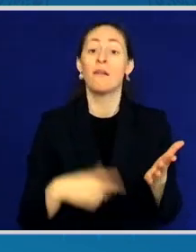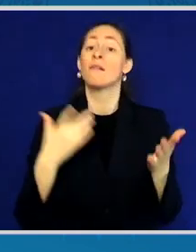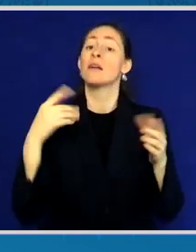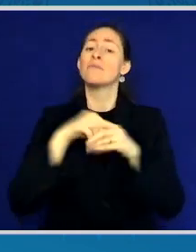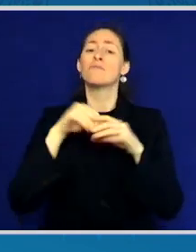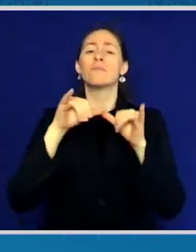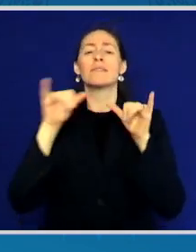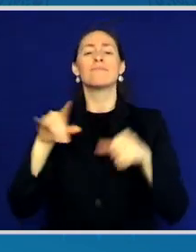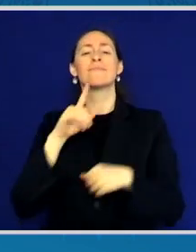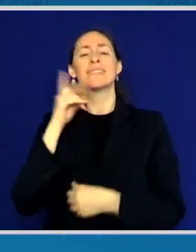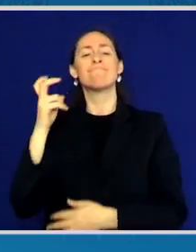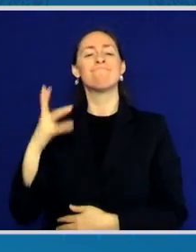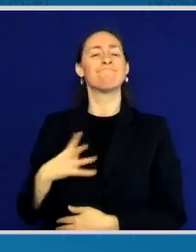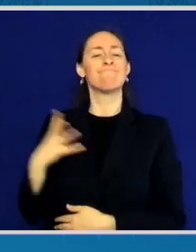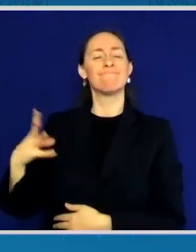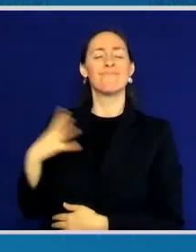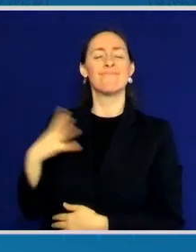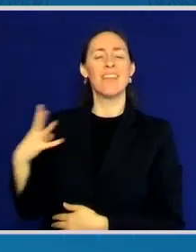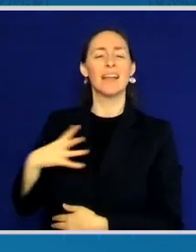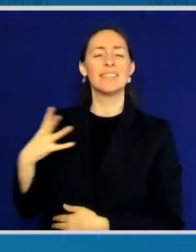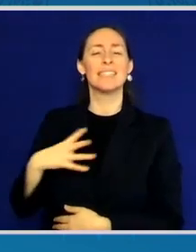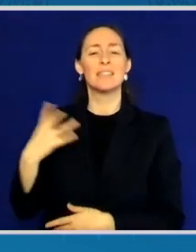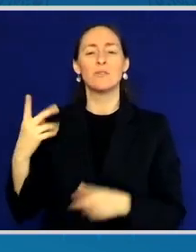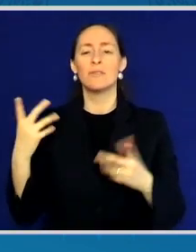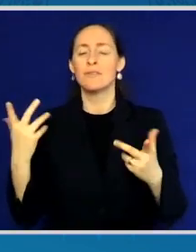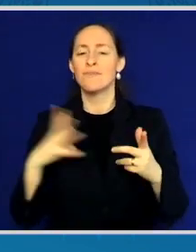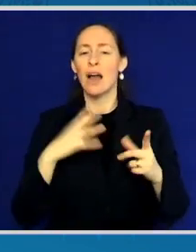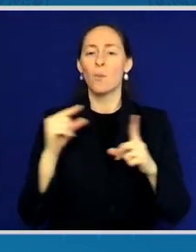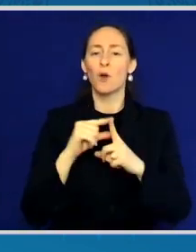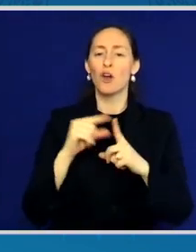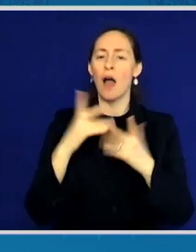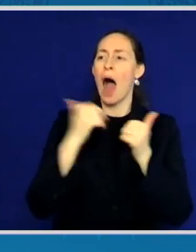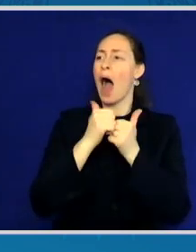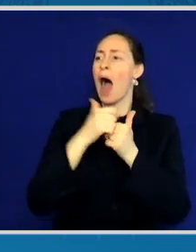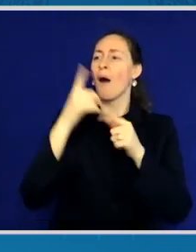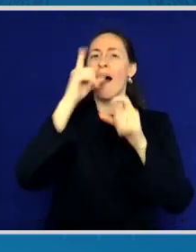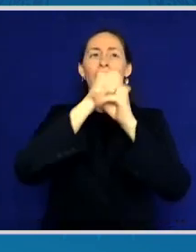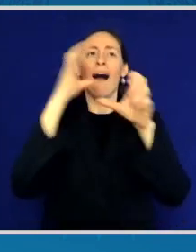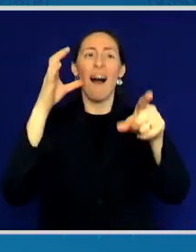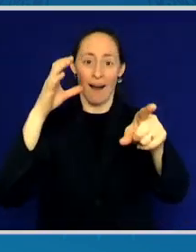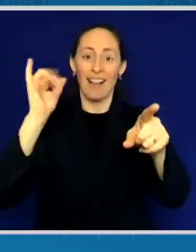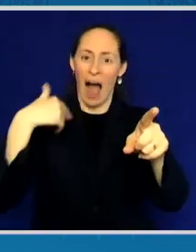fancy word for just how do you get to where you need to go?